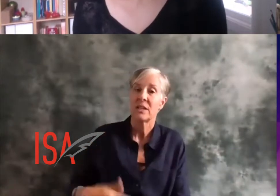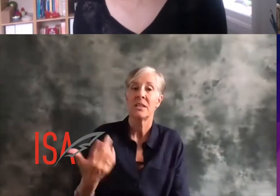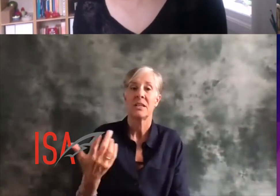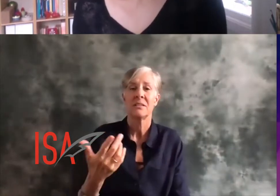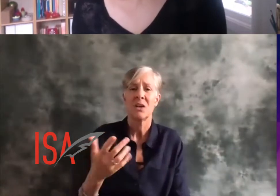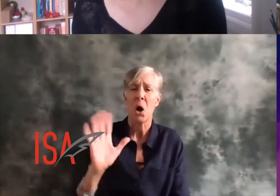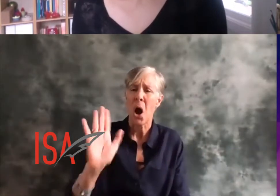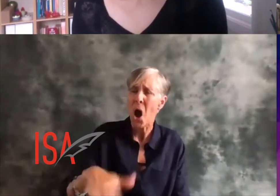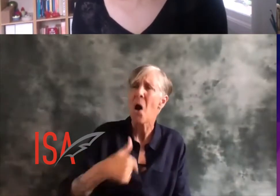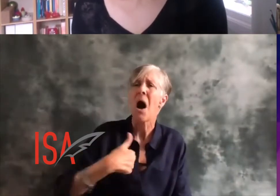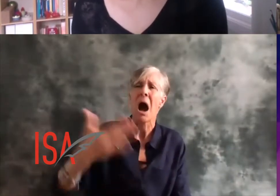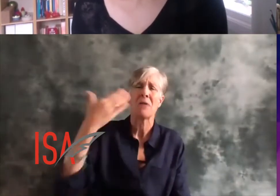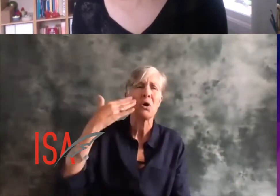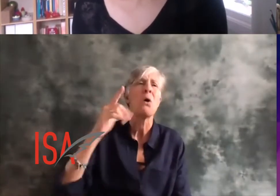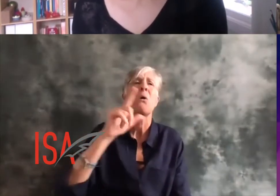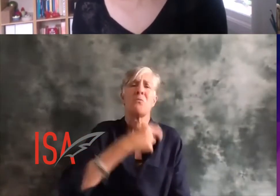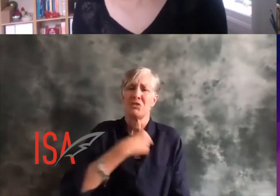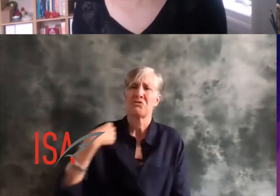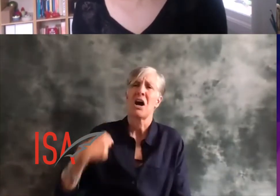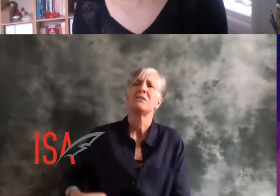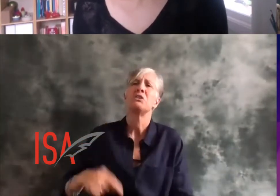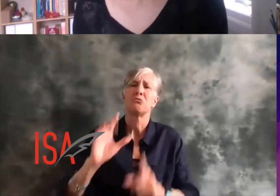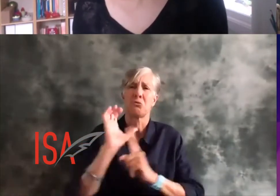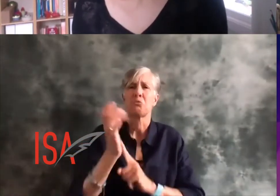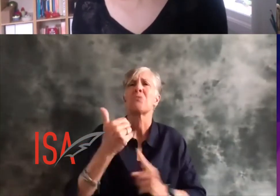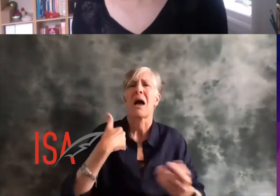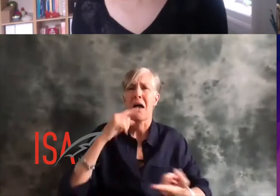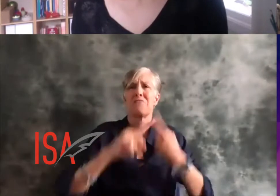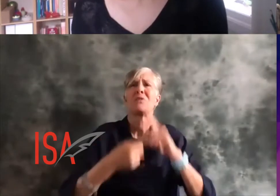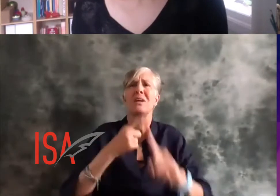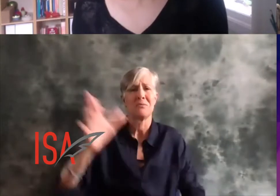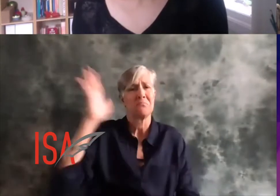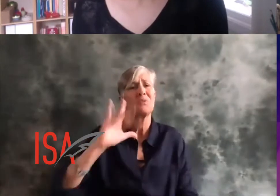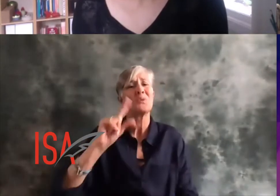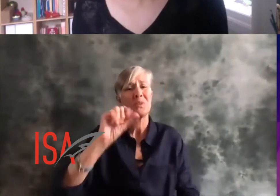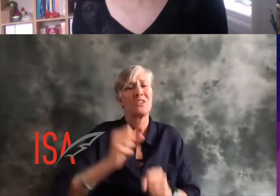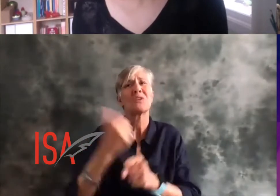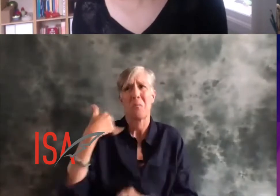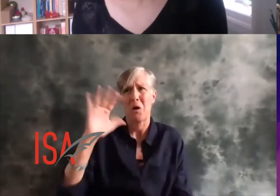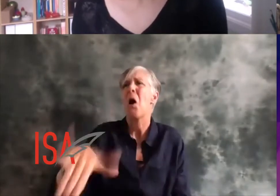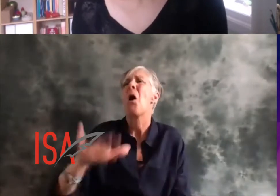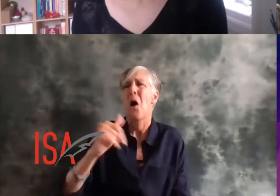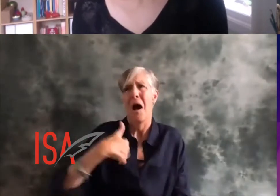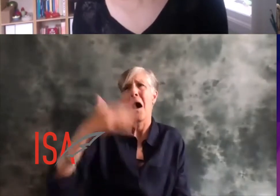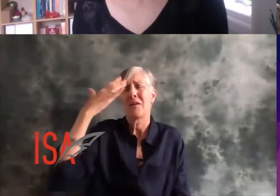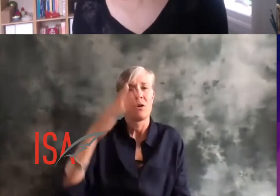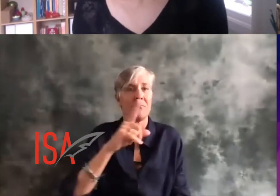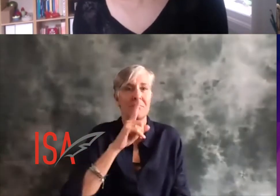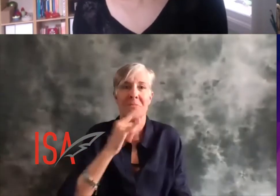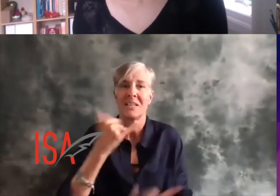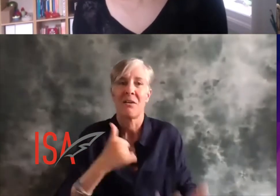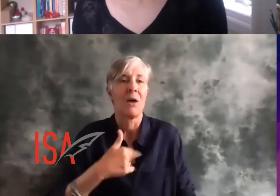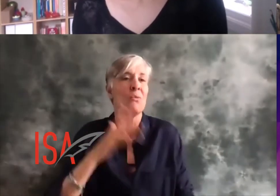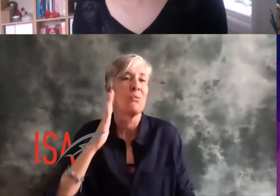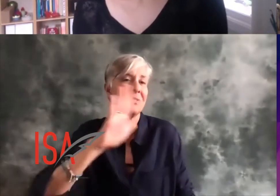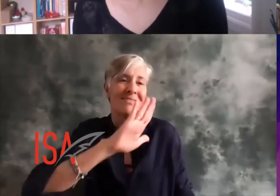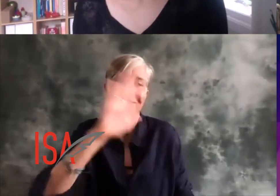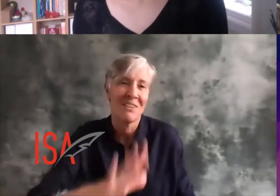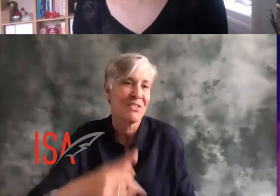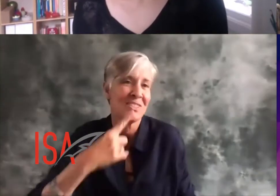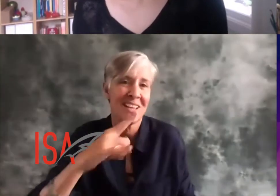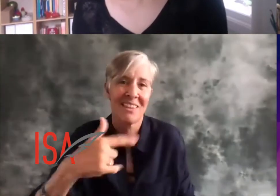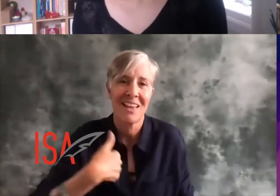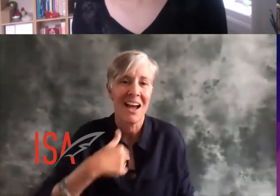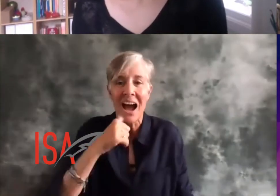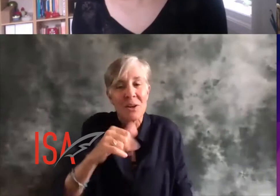I know Chinese culture. I have friends. And today, that's absolutely not what I would say, because I'm not in